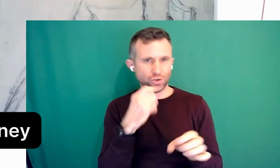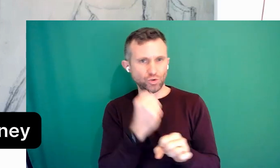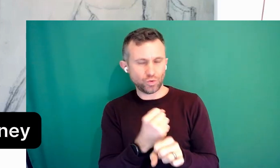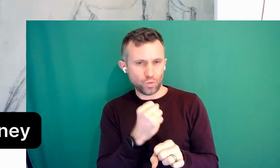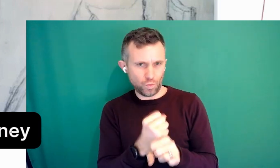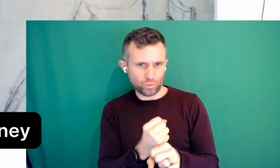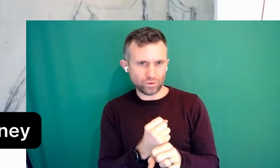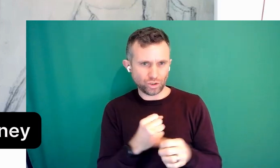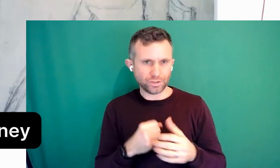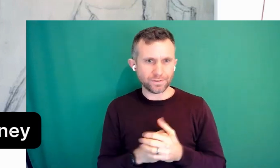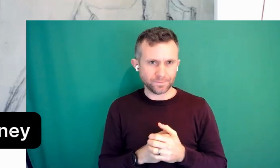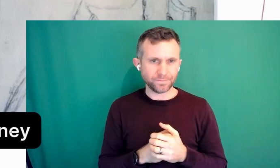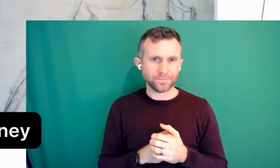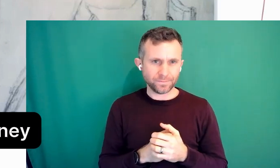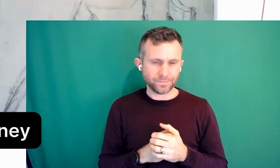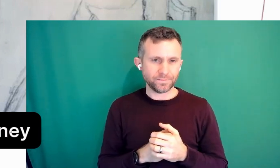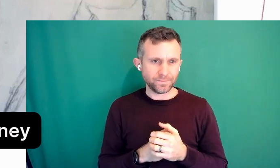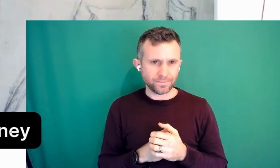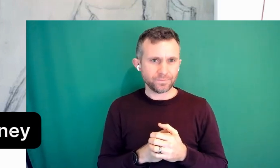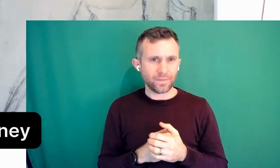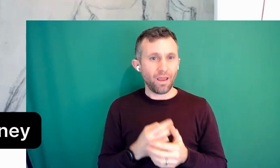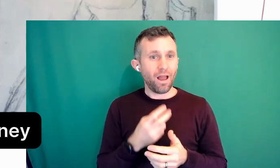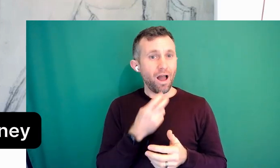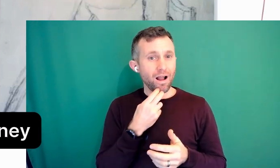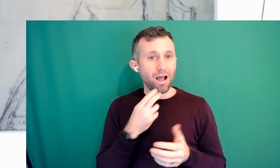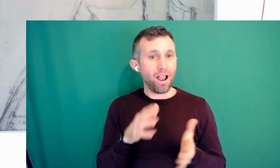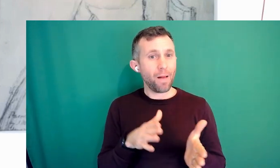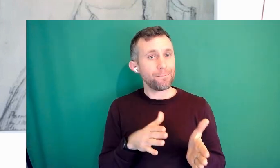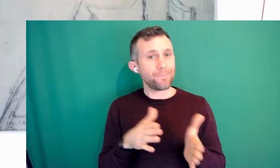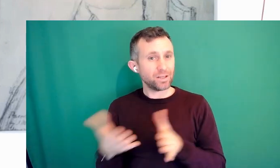of £12 million in today's money.